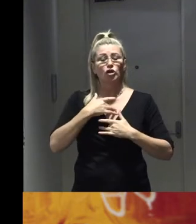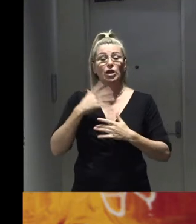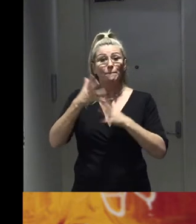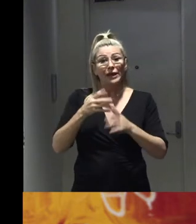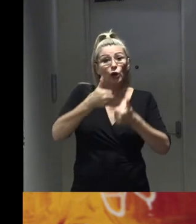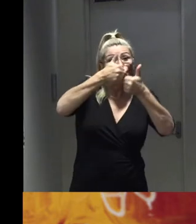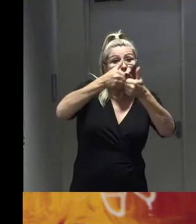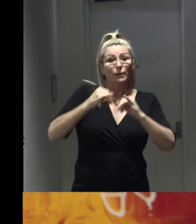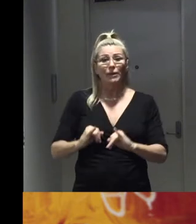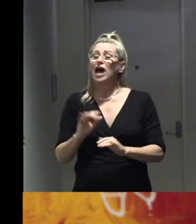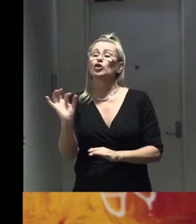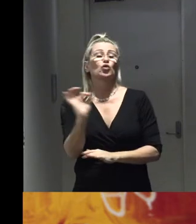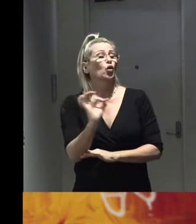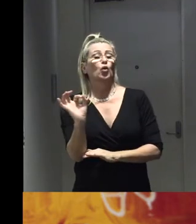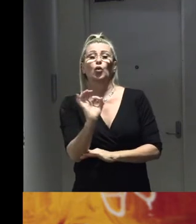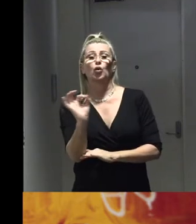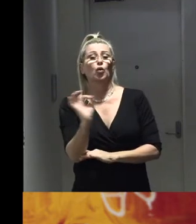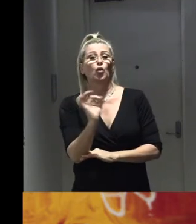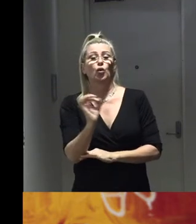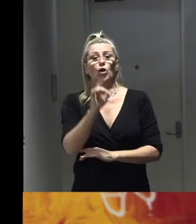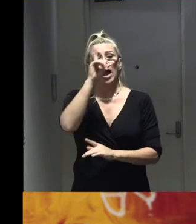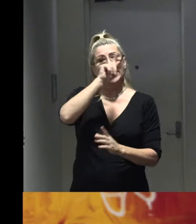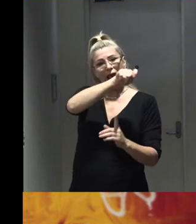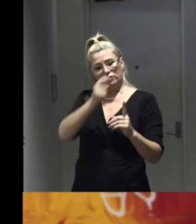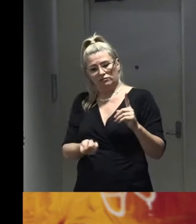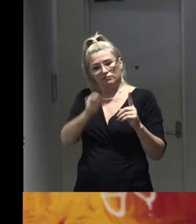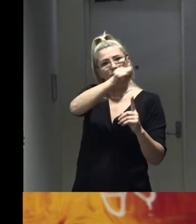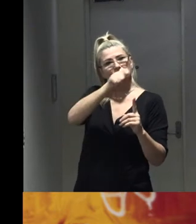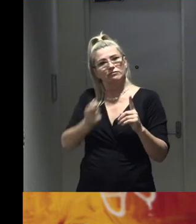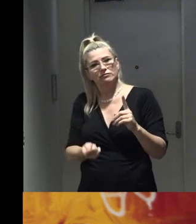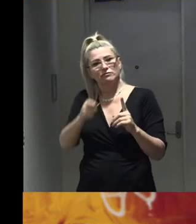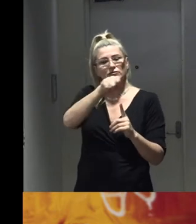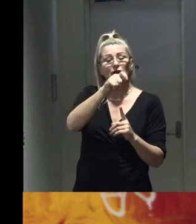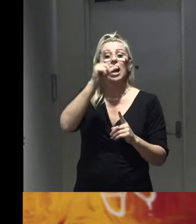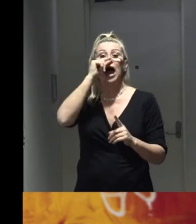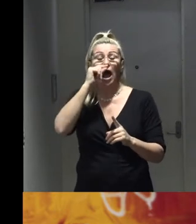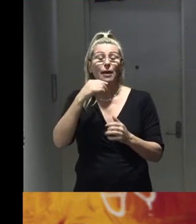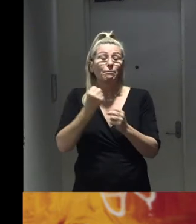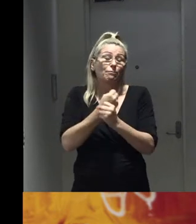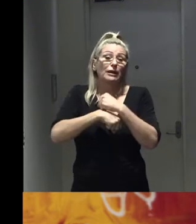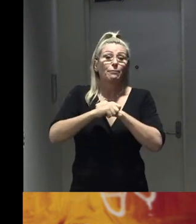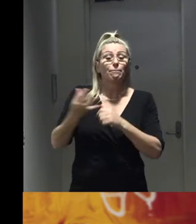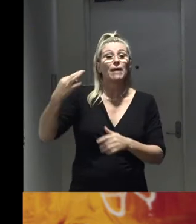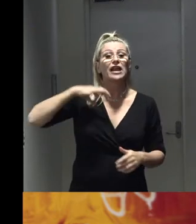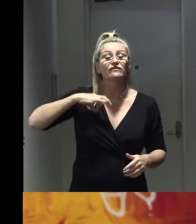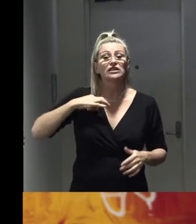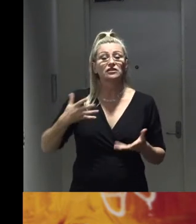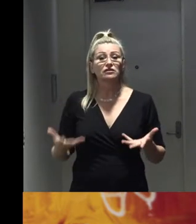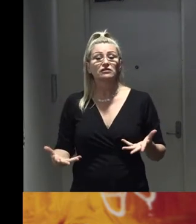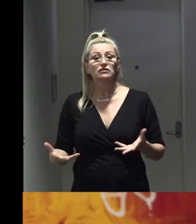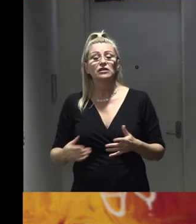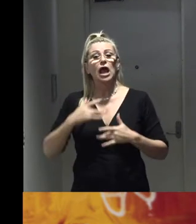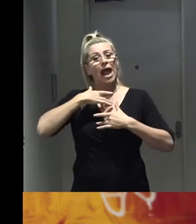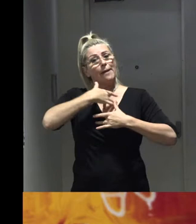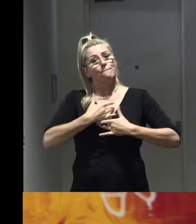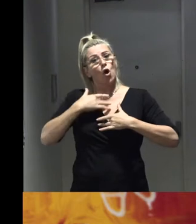bad. They are often transitory and can be beneficial. Emotional states can act